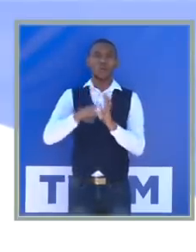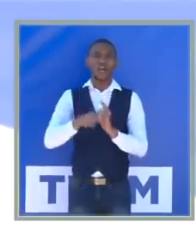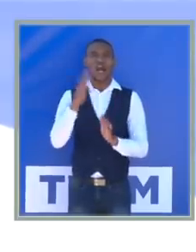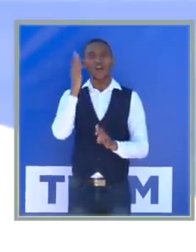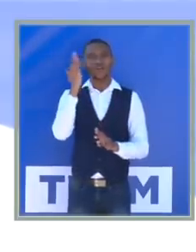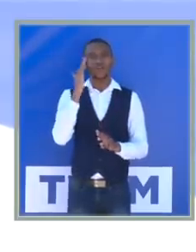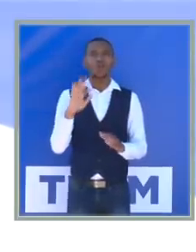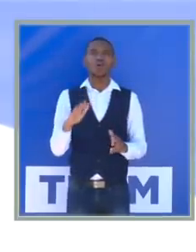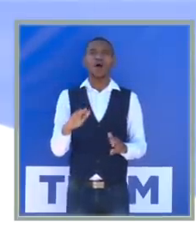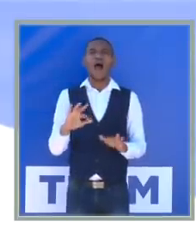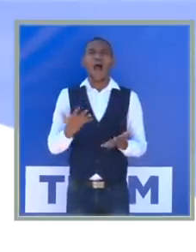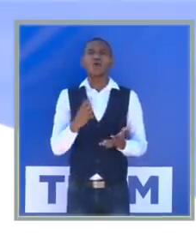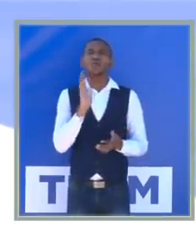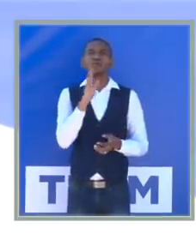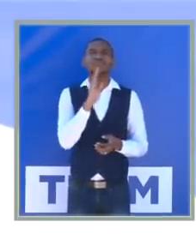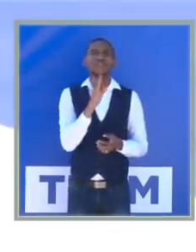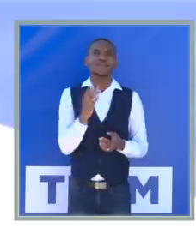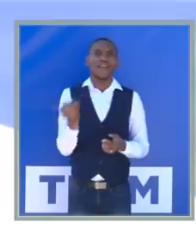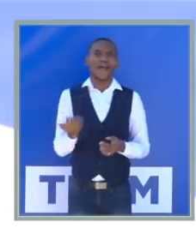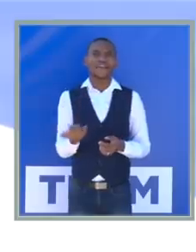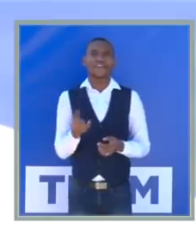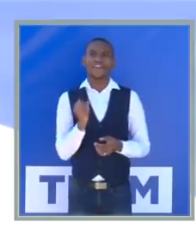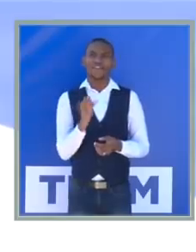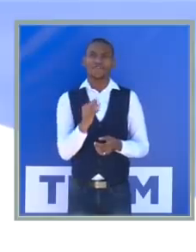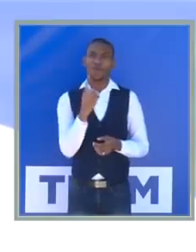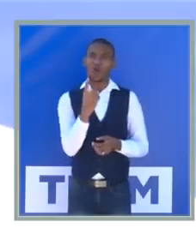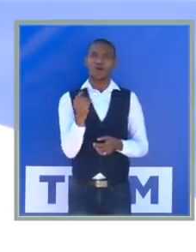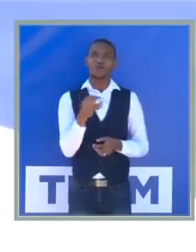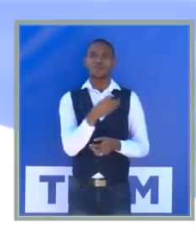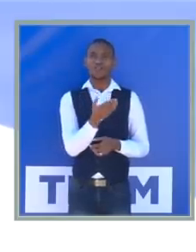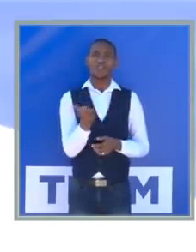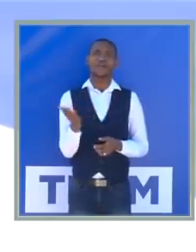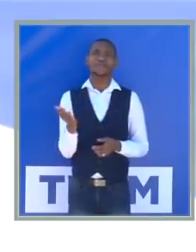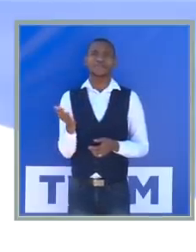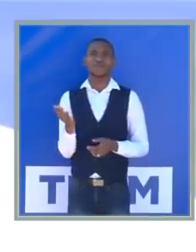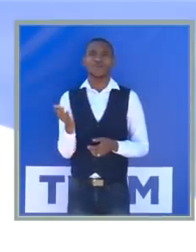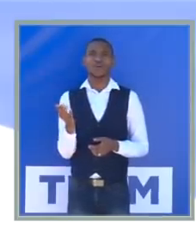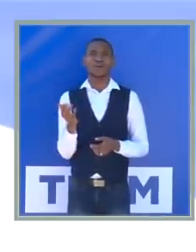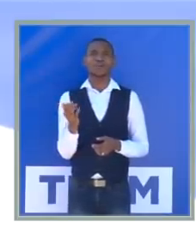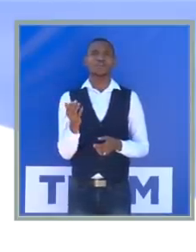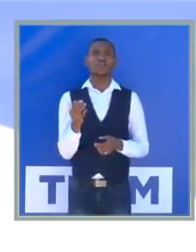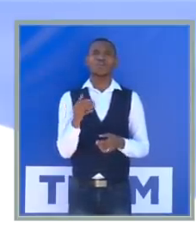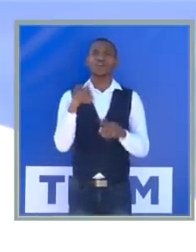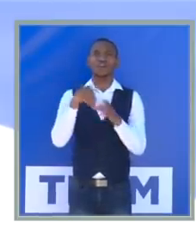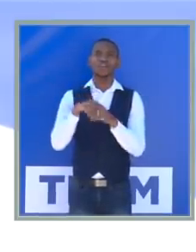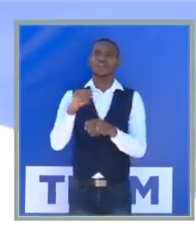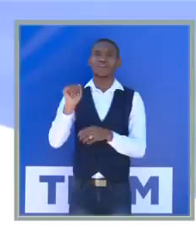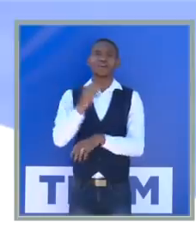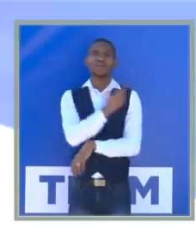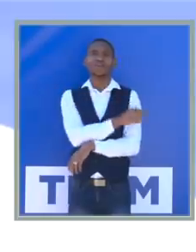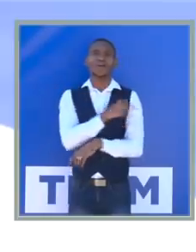what it would have been like if one of them would have ended up life as one